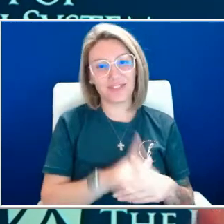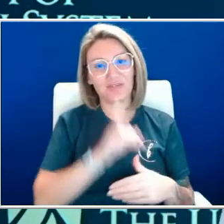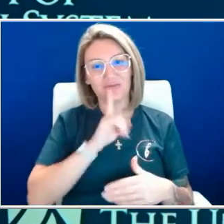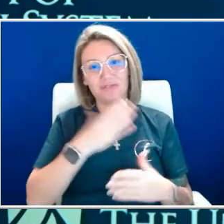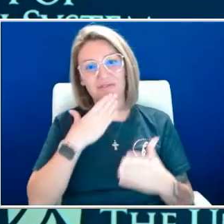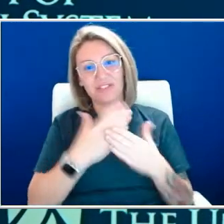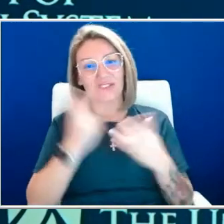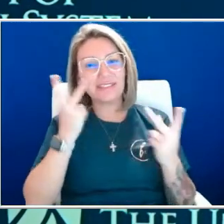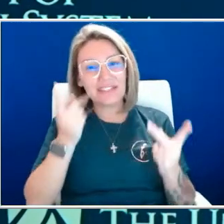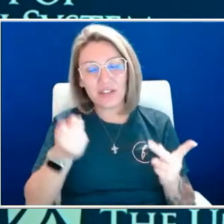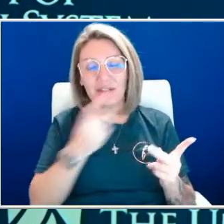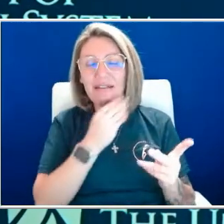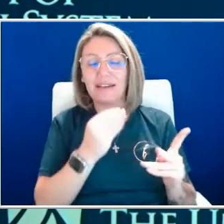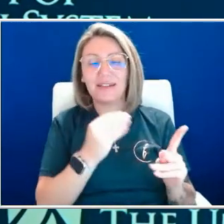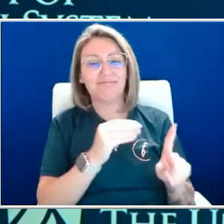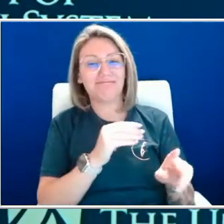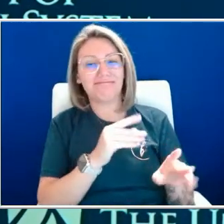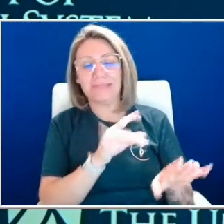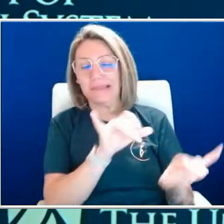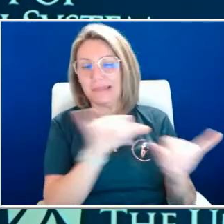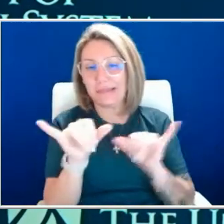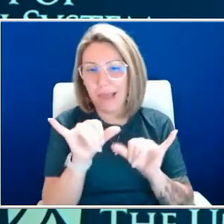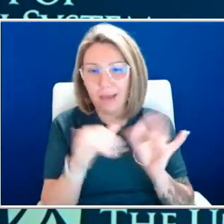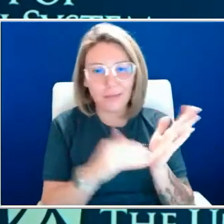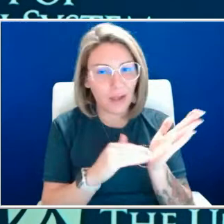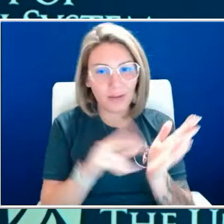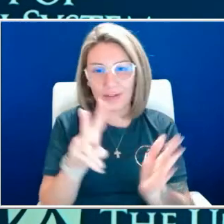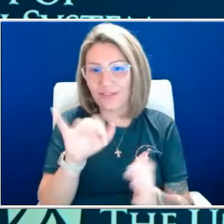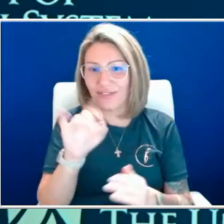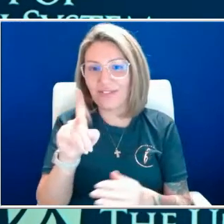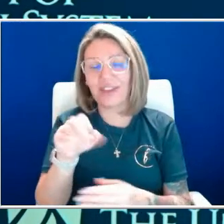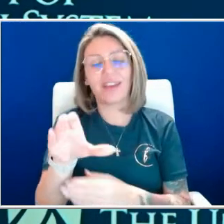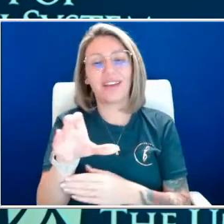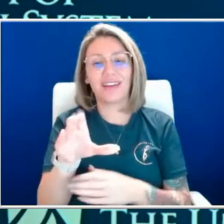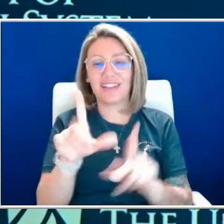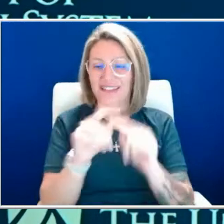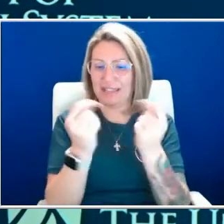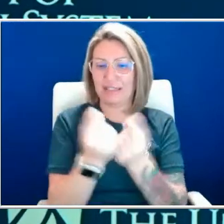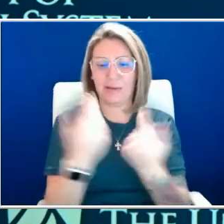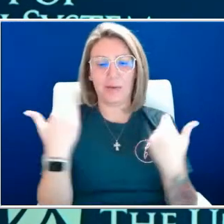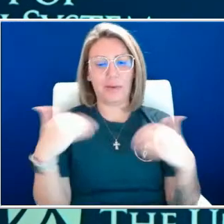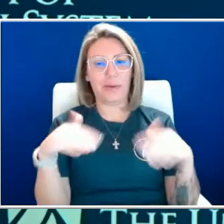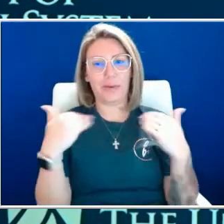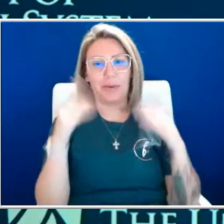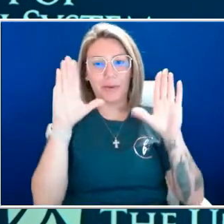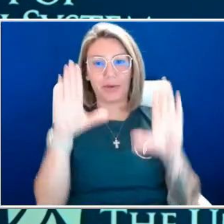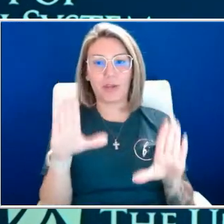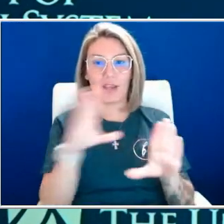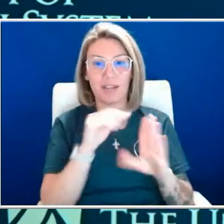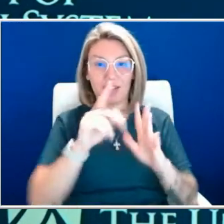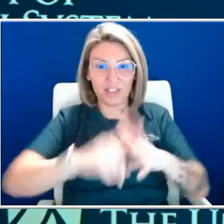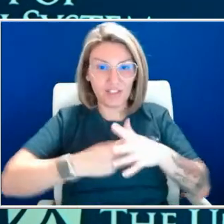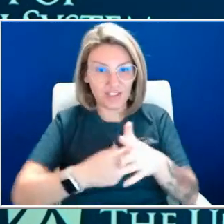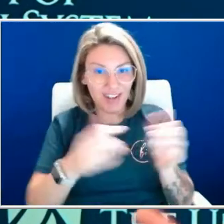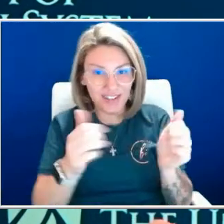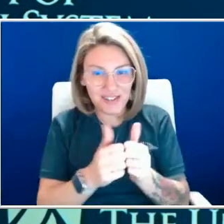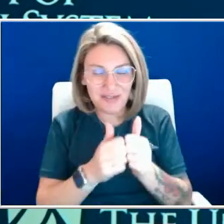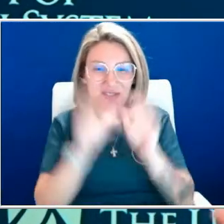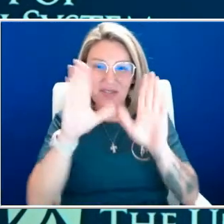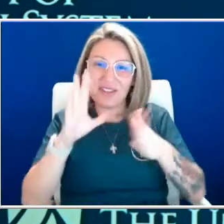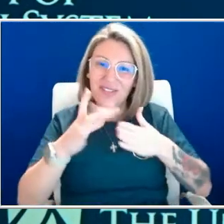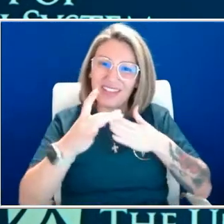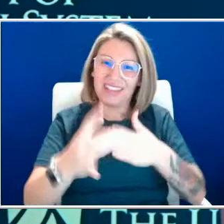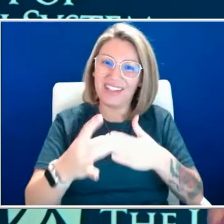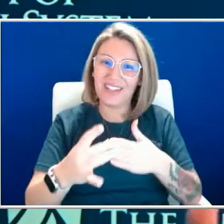echo Dr. Avidich's thoughts about, the team, I think the team is really great, but I think it really starts with, great leadership. And so he's the first one